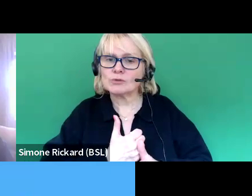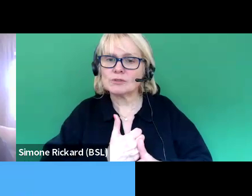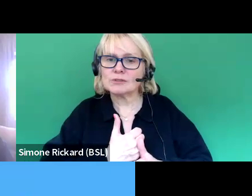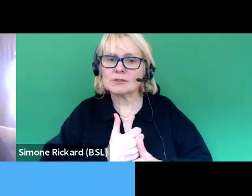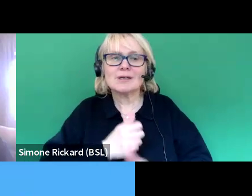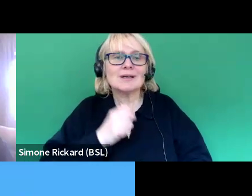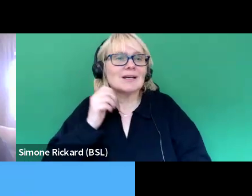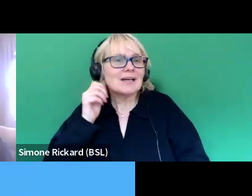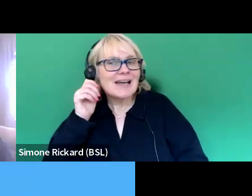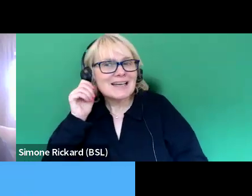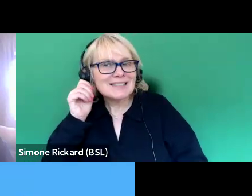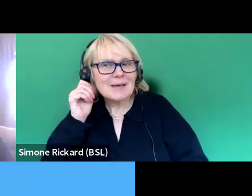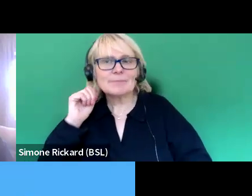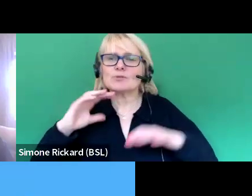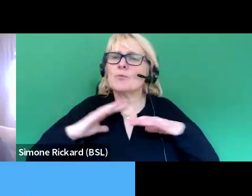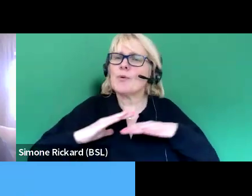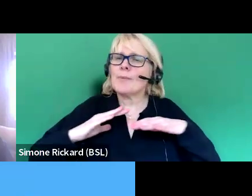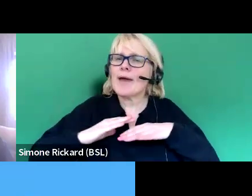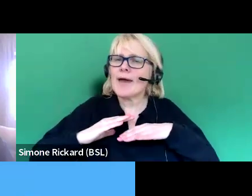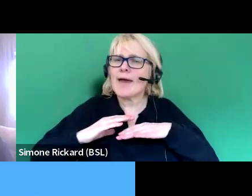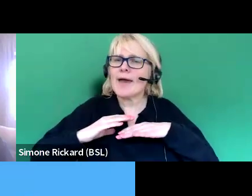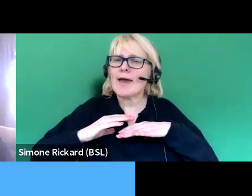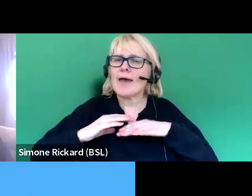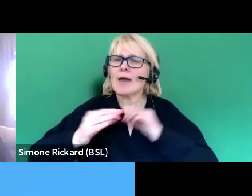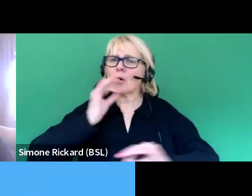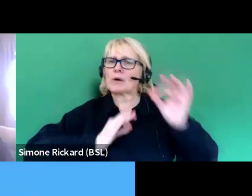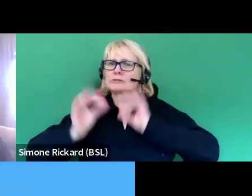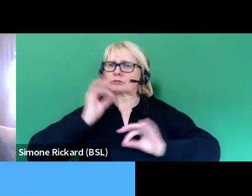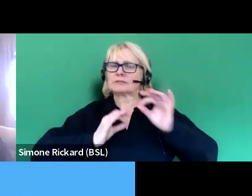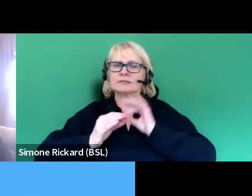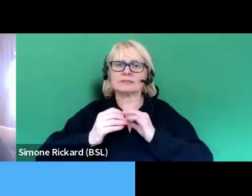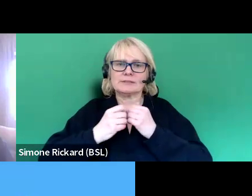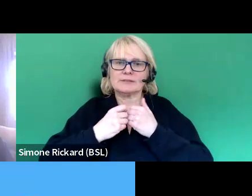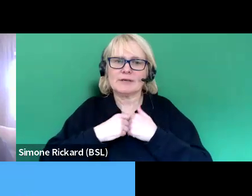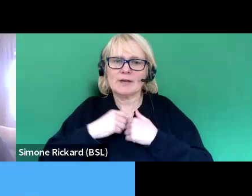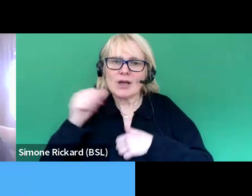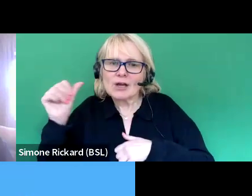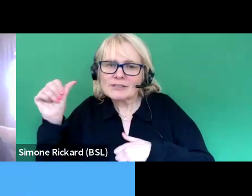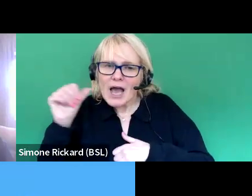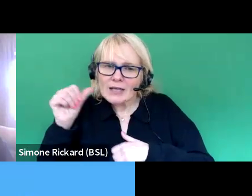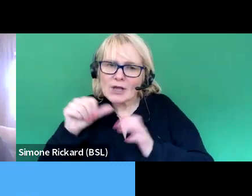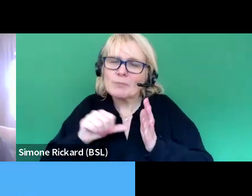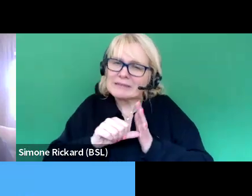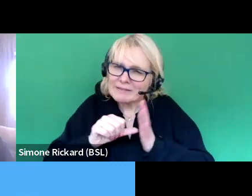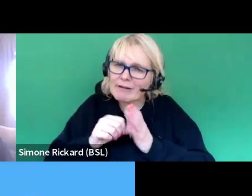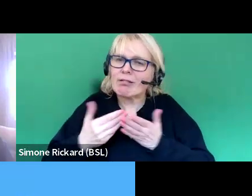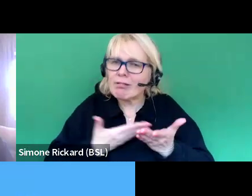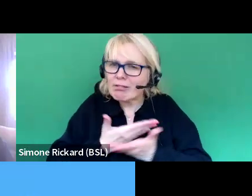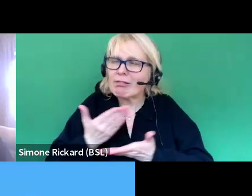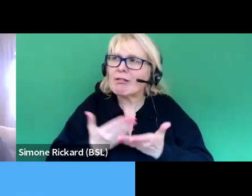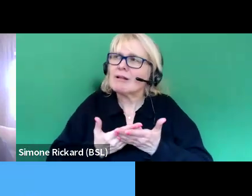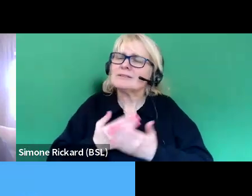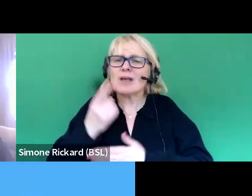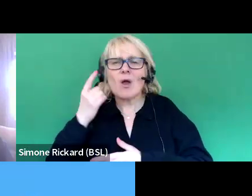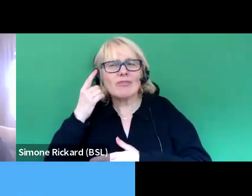Then some tips about how to prepare to answer all these questions, because I know it can be difficult to talk about your condition. So you can try thinking about